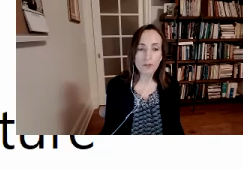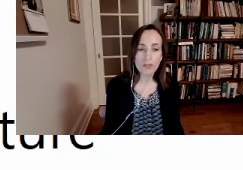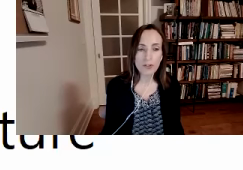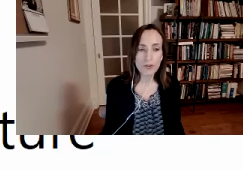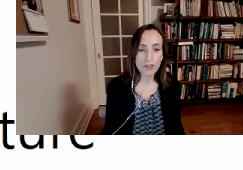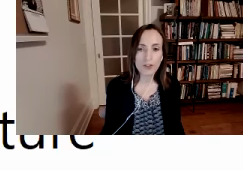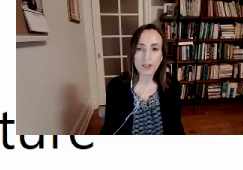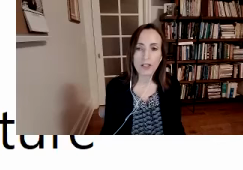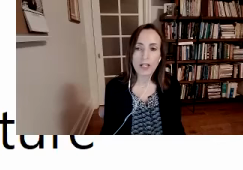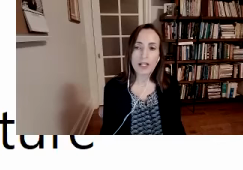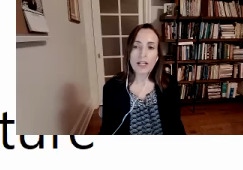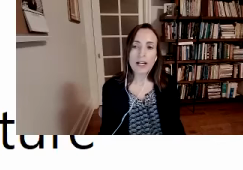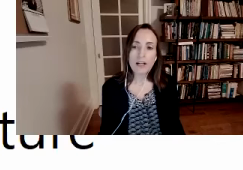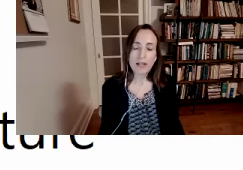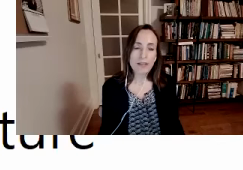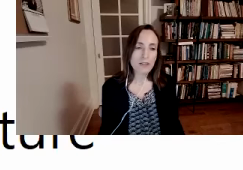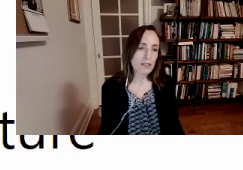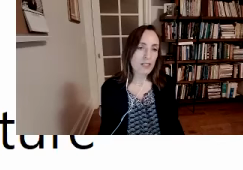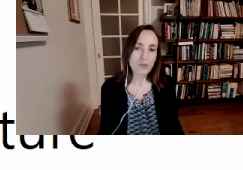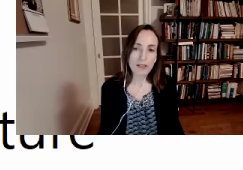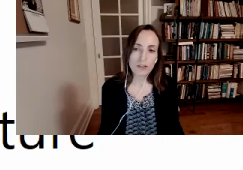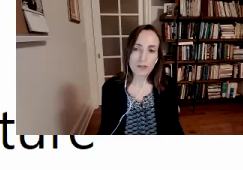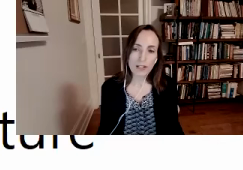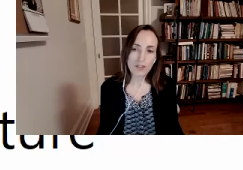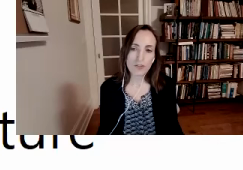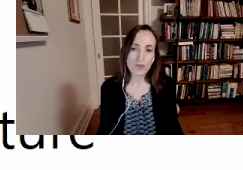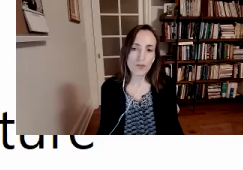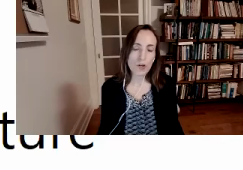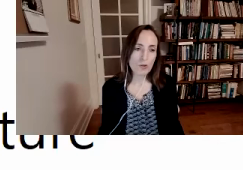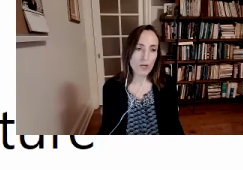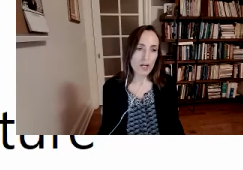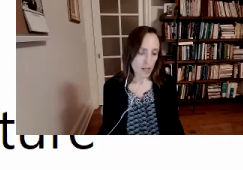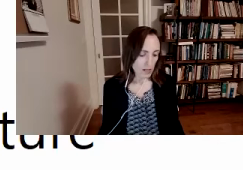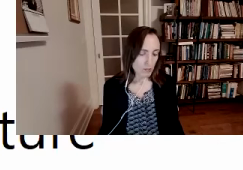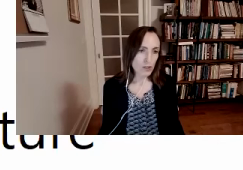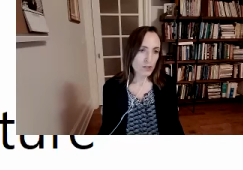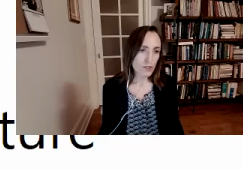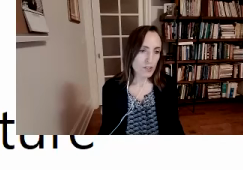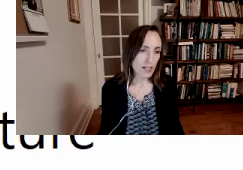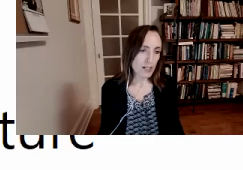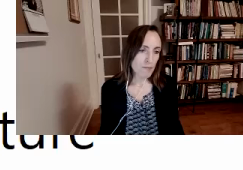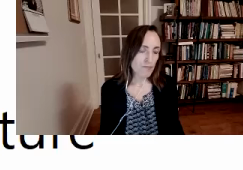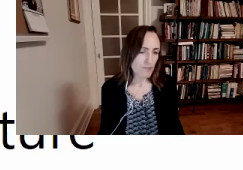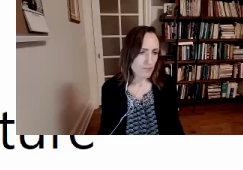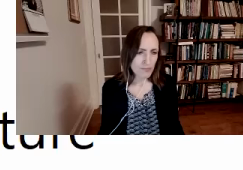of information structure, and they're in the expected directions. So if we look